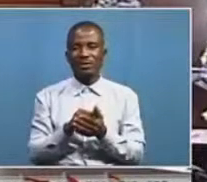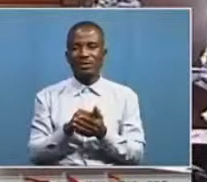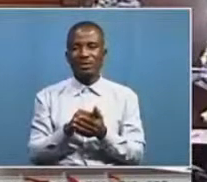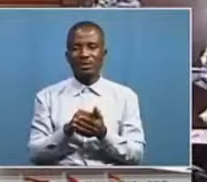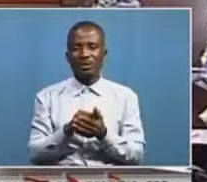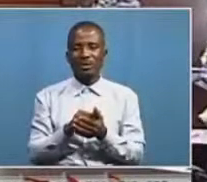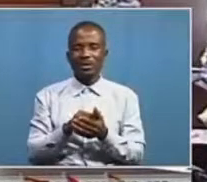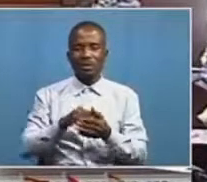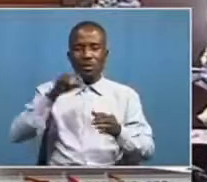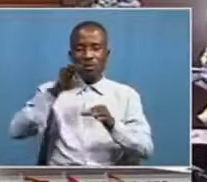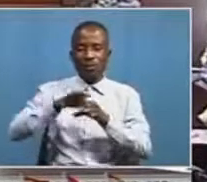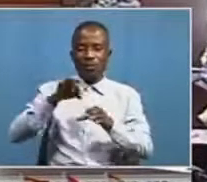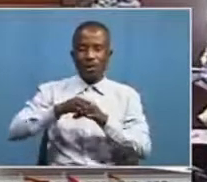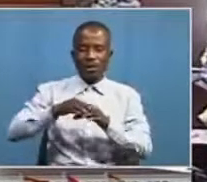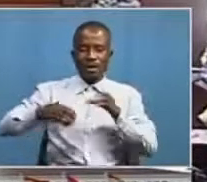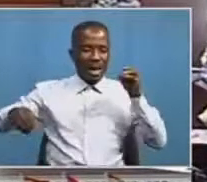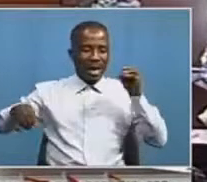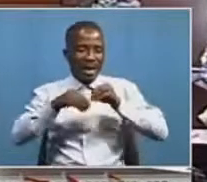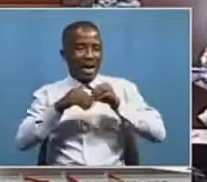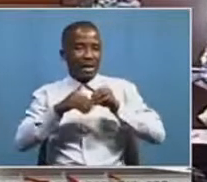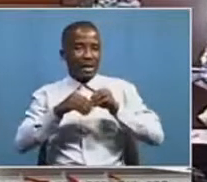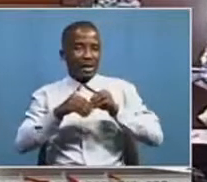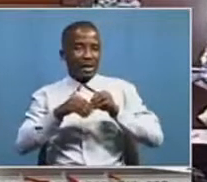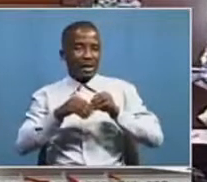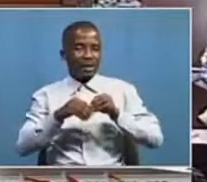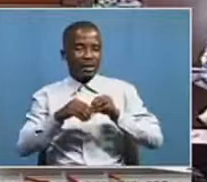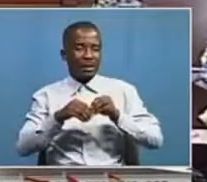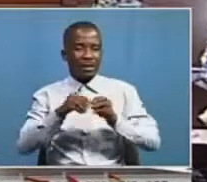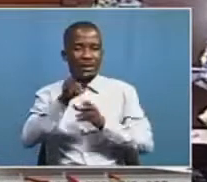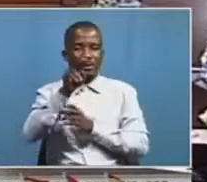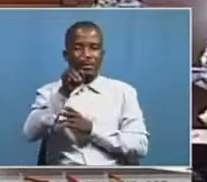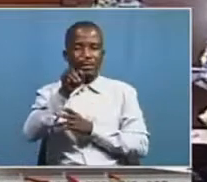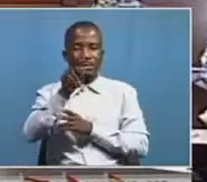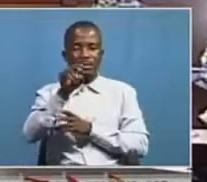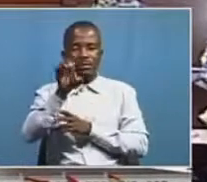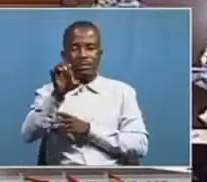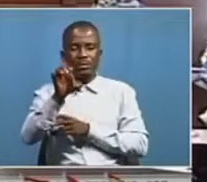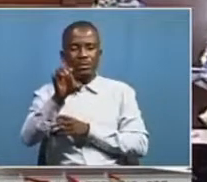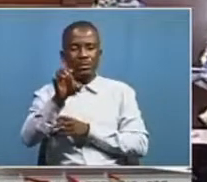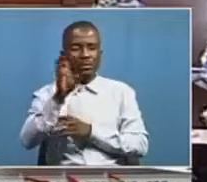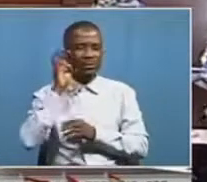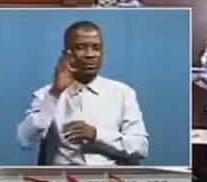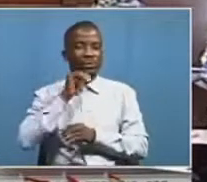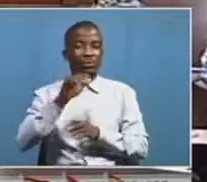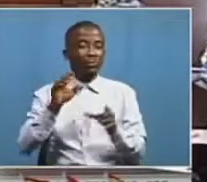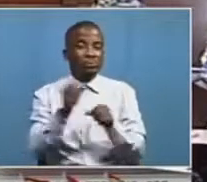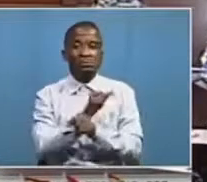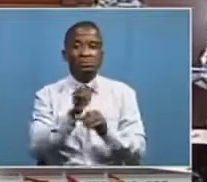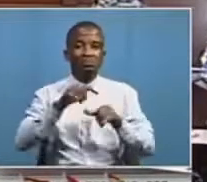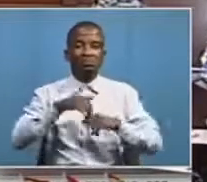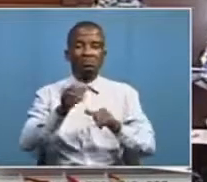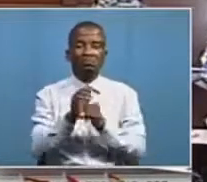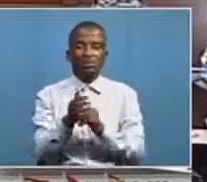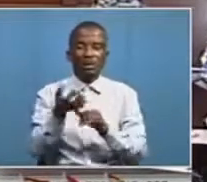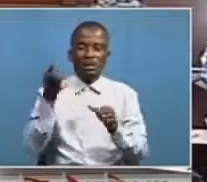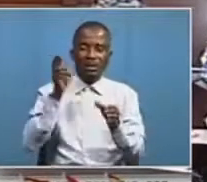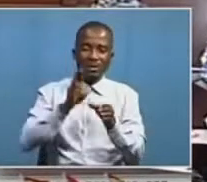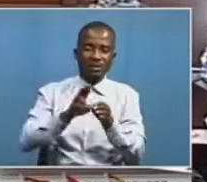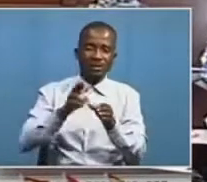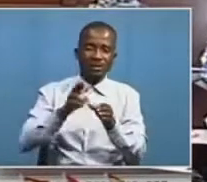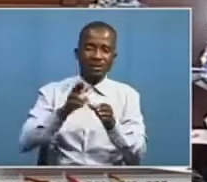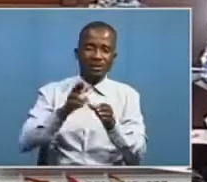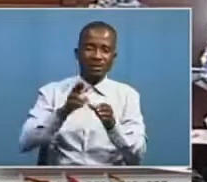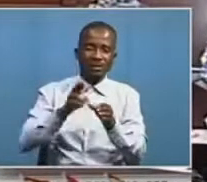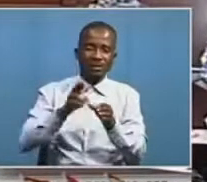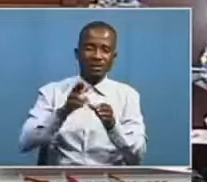128,018 votes being the total voter population of the Techim and South constituency, on the assumption that every registered voter did